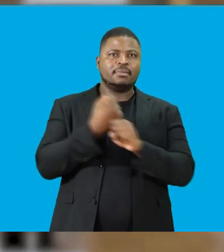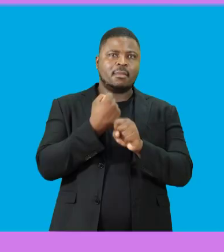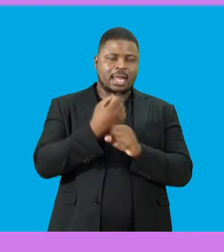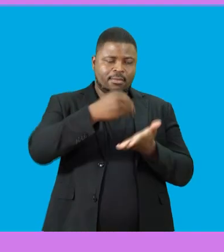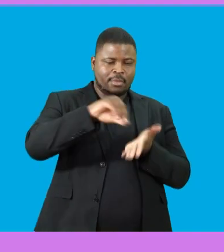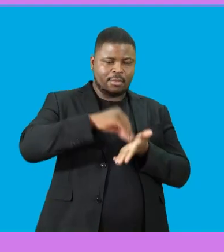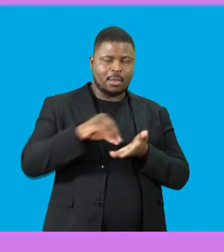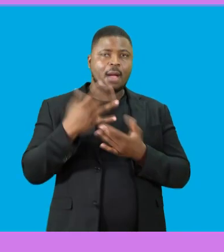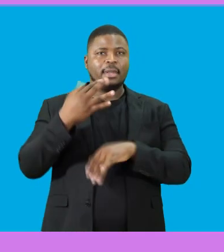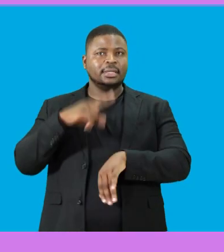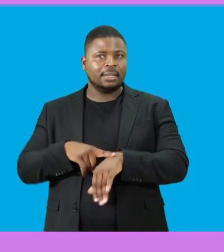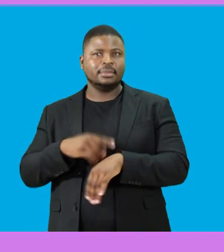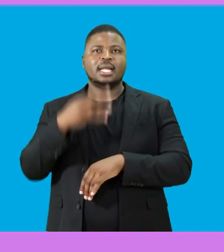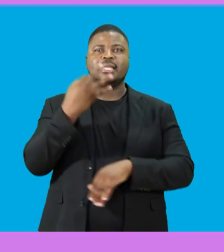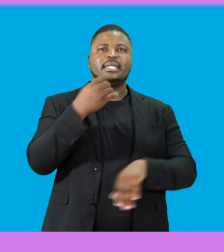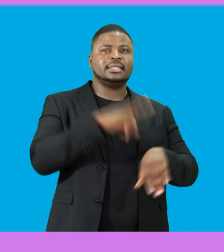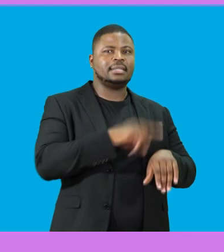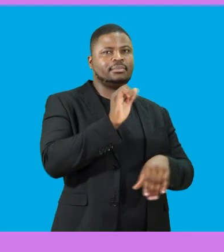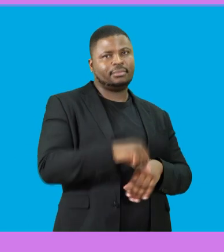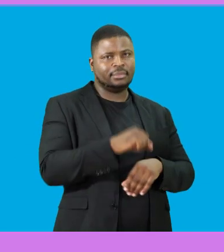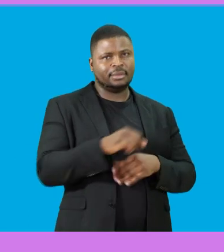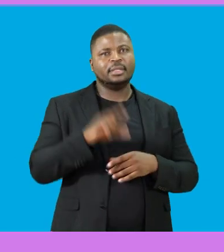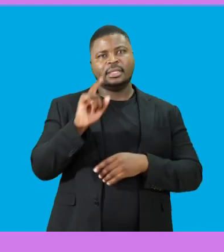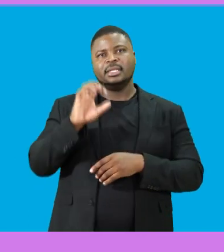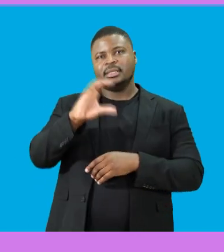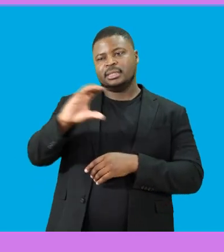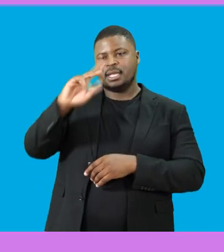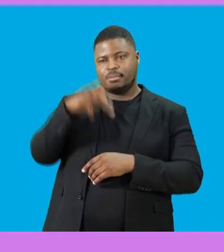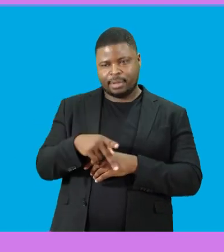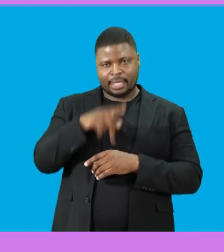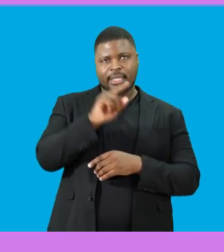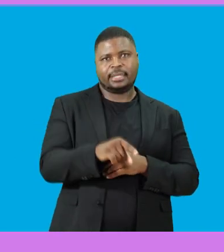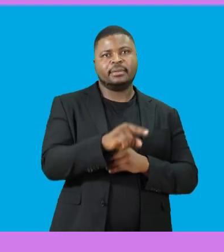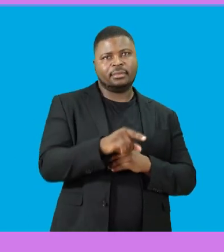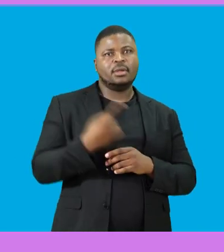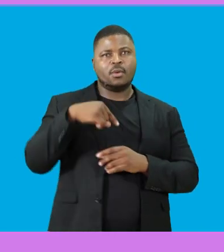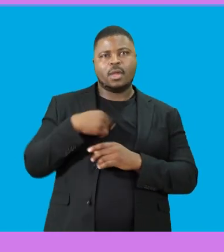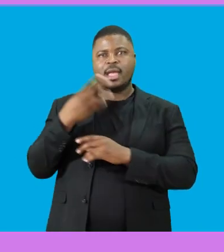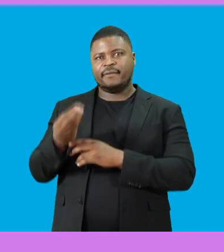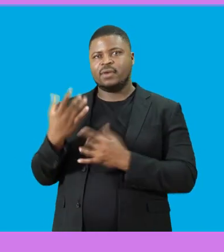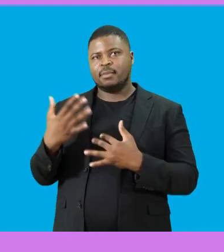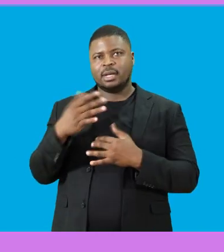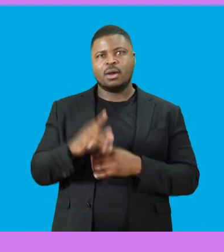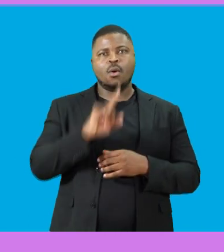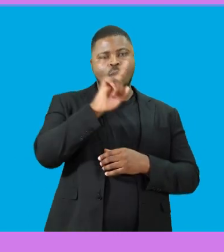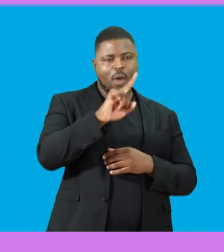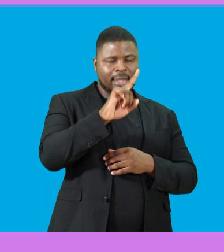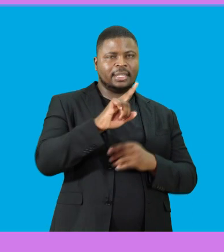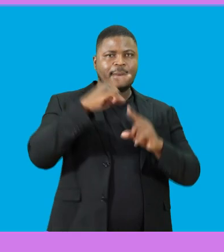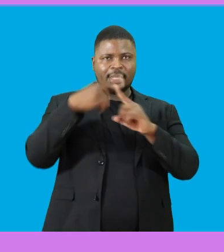make? She made 3 of them. So it means for the card purchase, I will abbreviate it as CP. Then we have 1